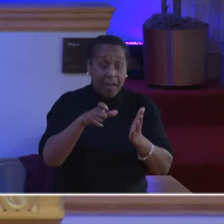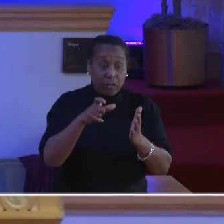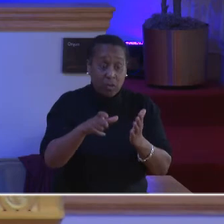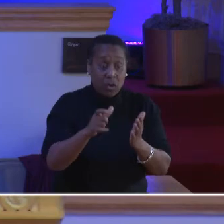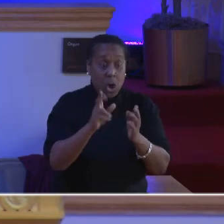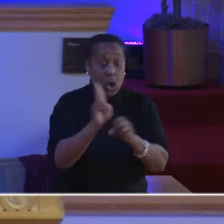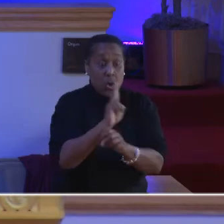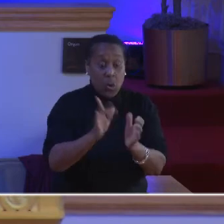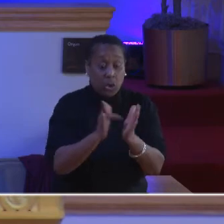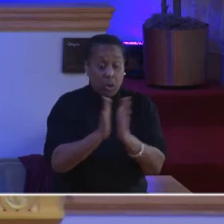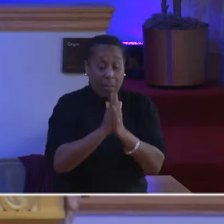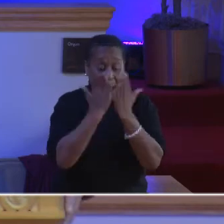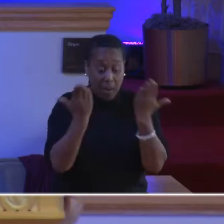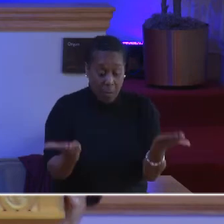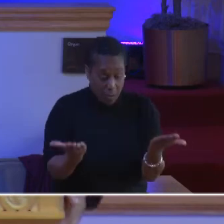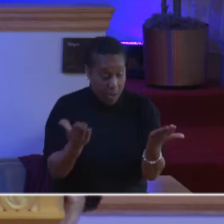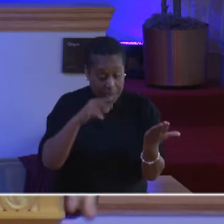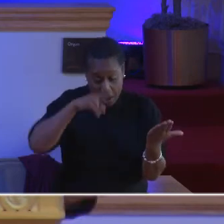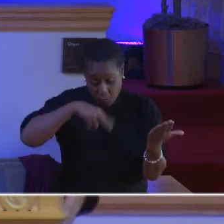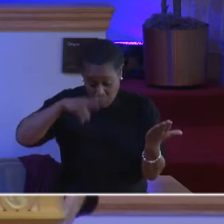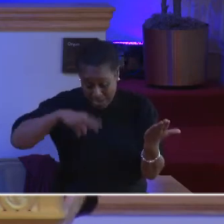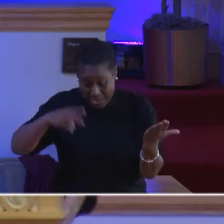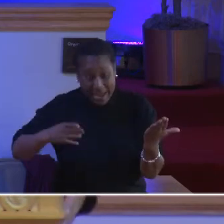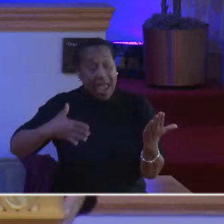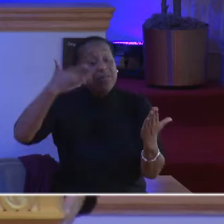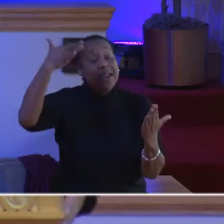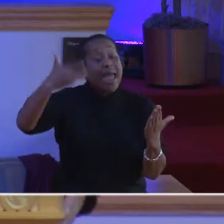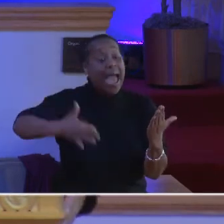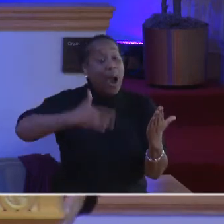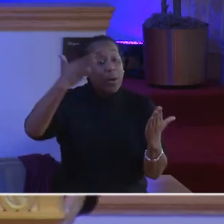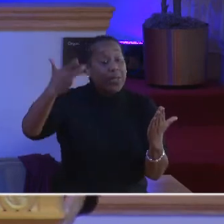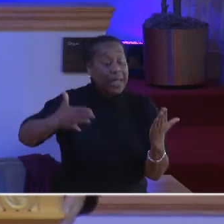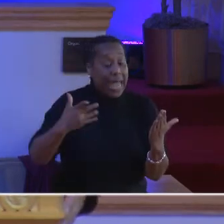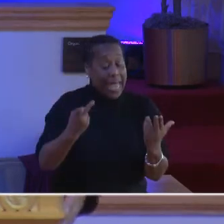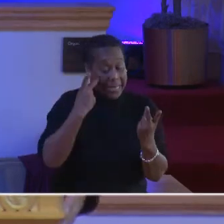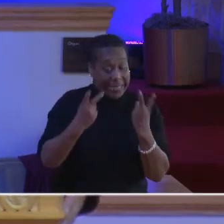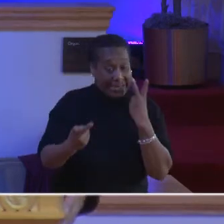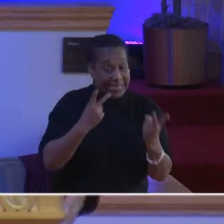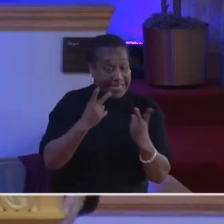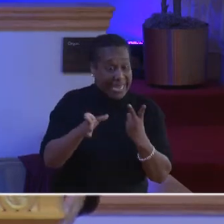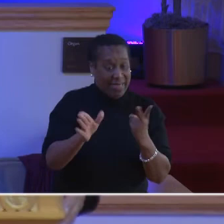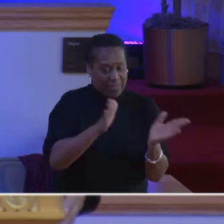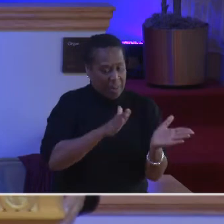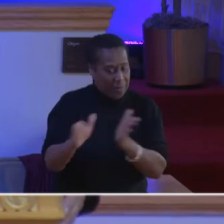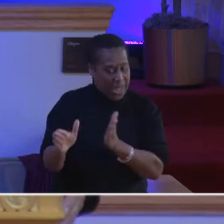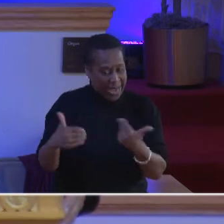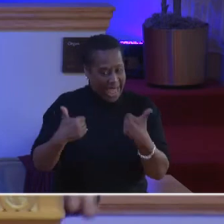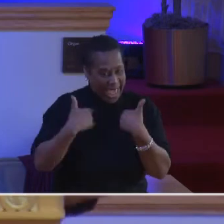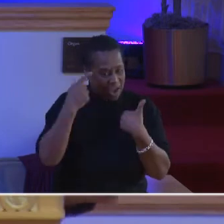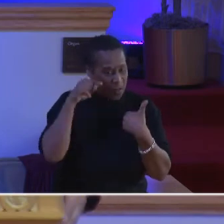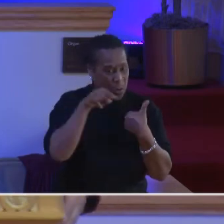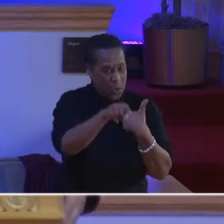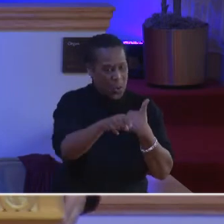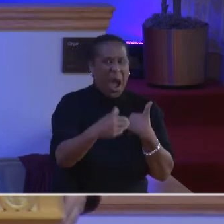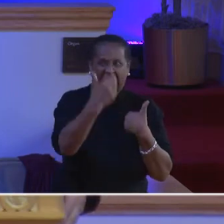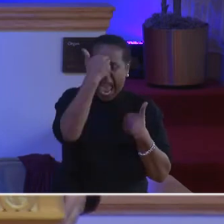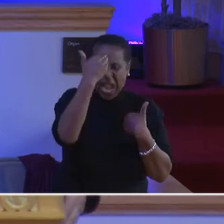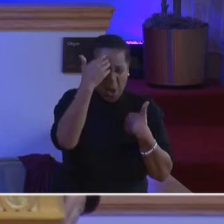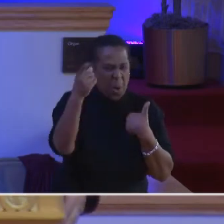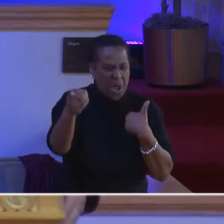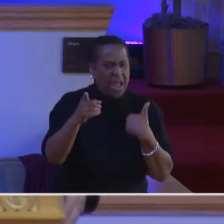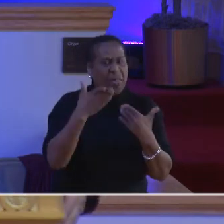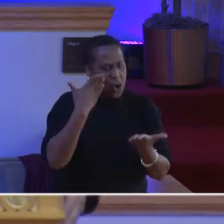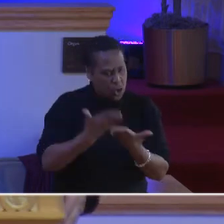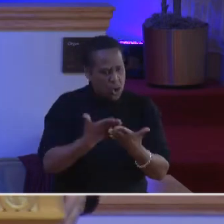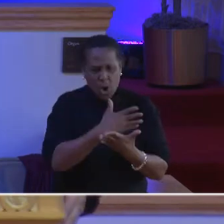it and open it up every now and then and see that the plans that I have for you, I know it, they're